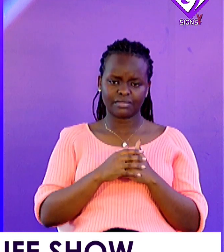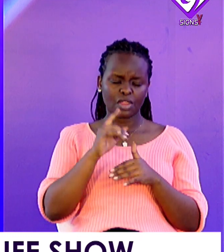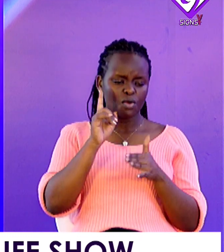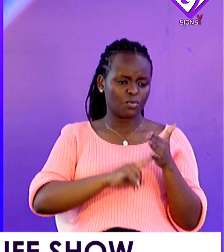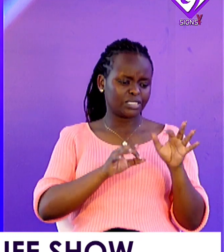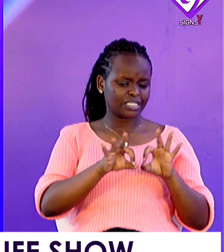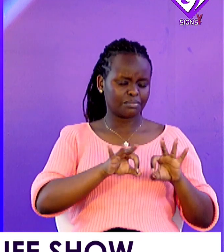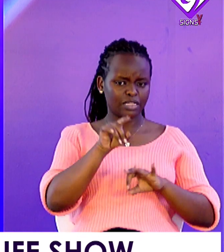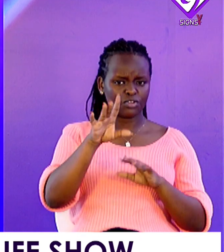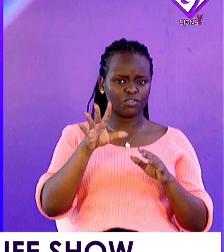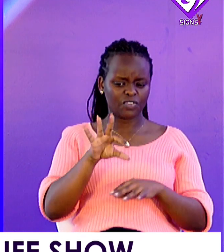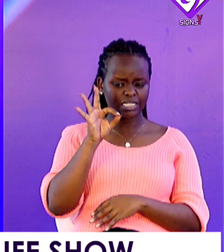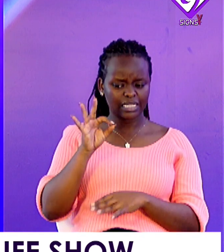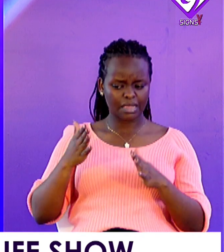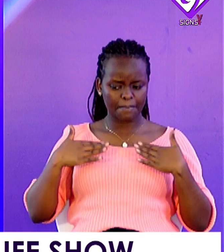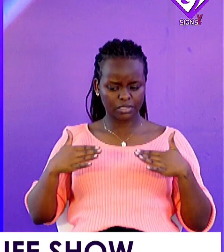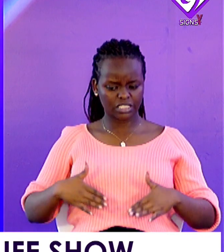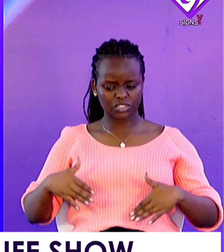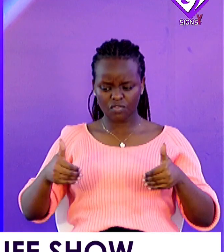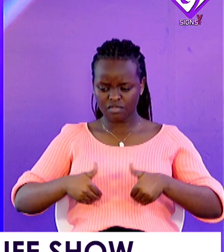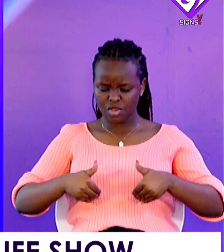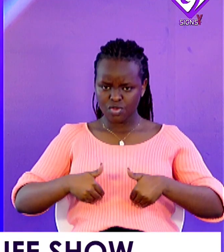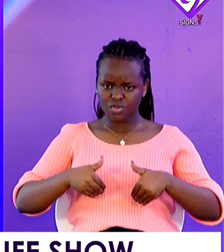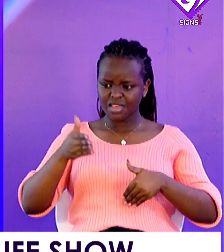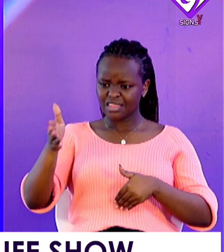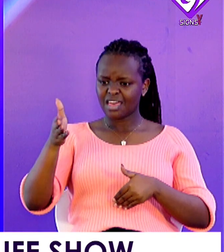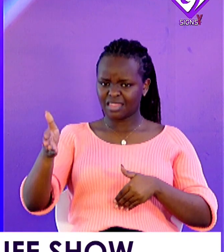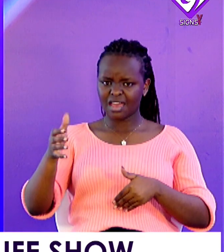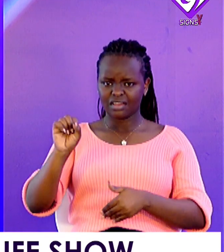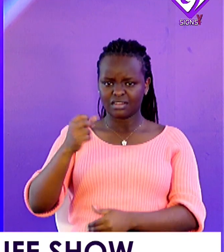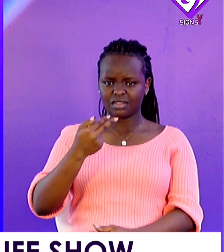you finding bodies of young people at the Chakama Ranch?